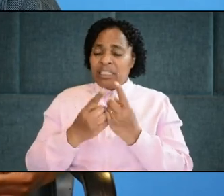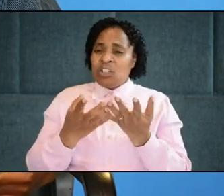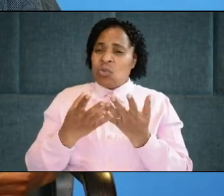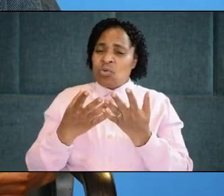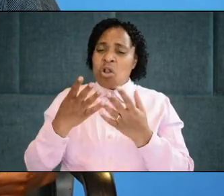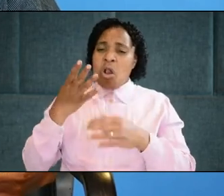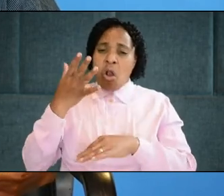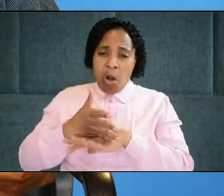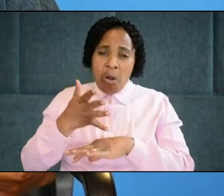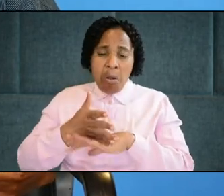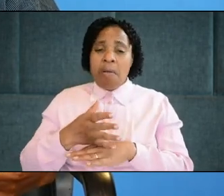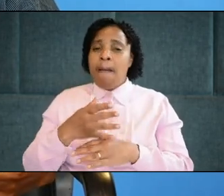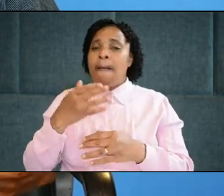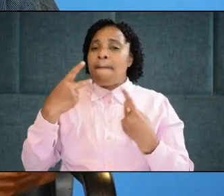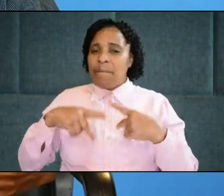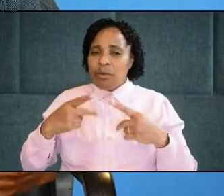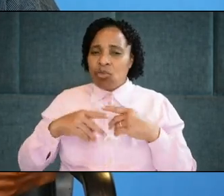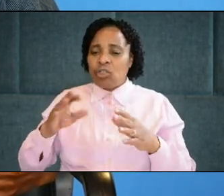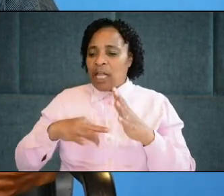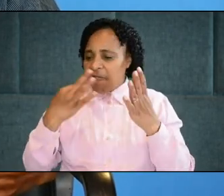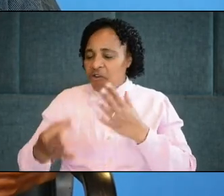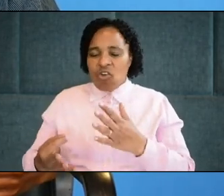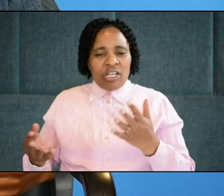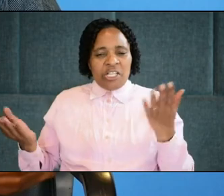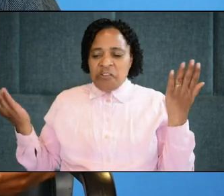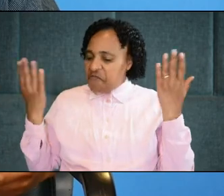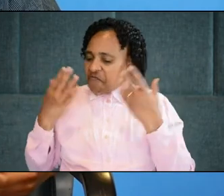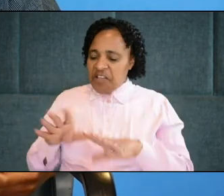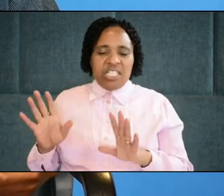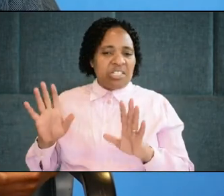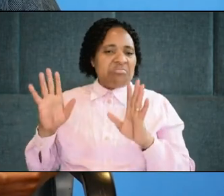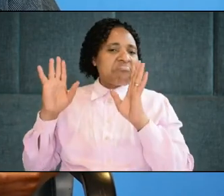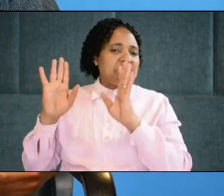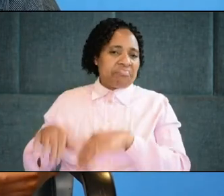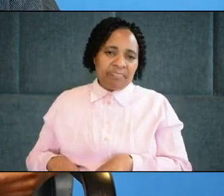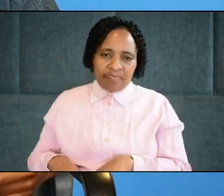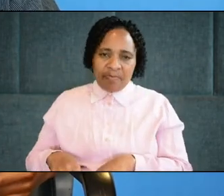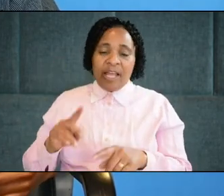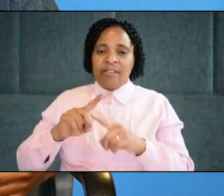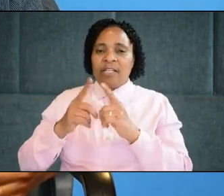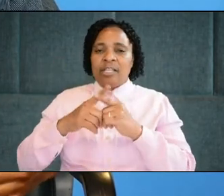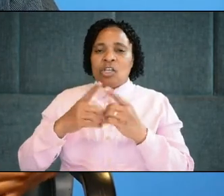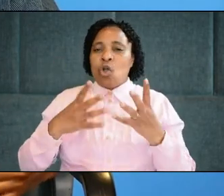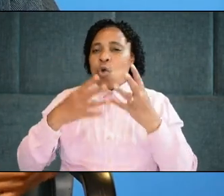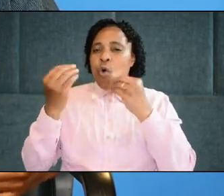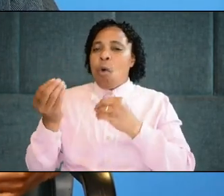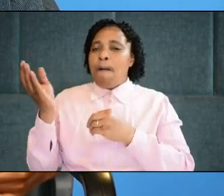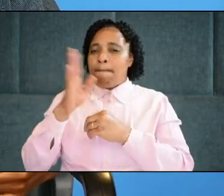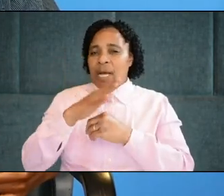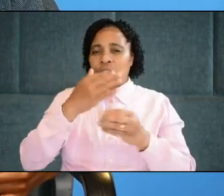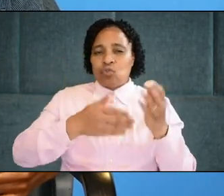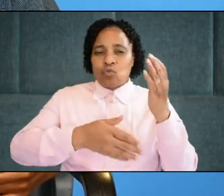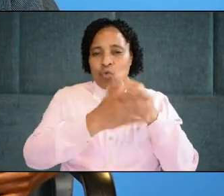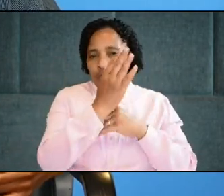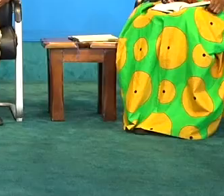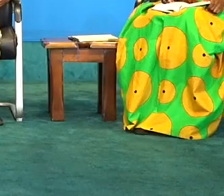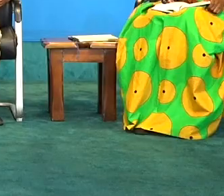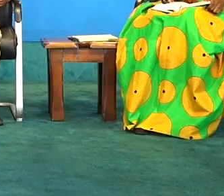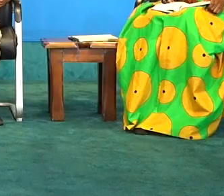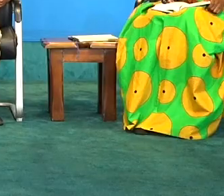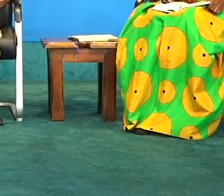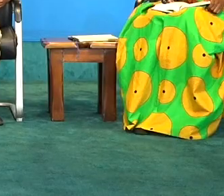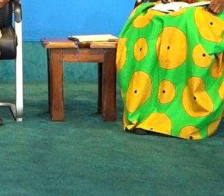calamity." So they fell, but they still rose up and still went back to God.